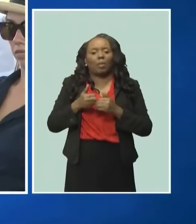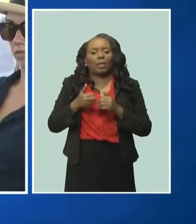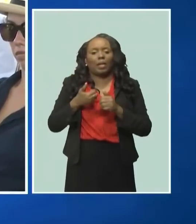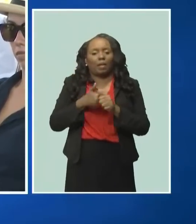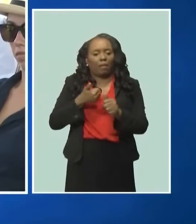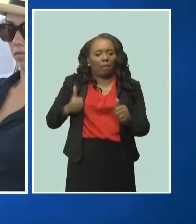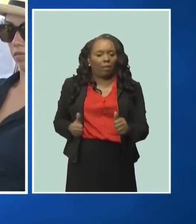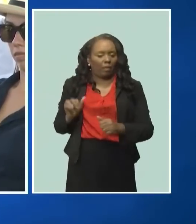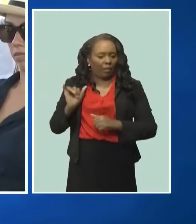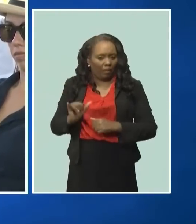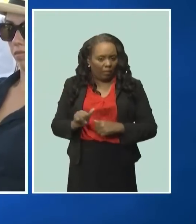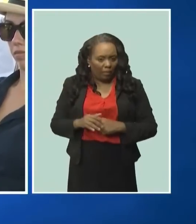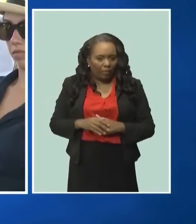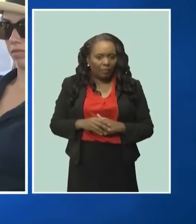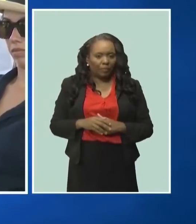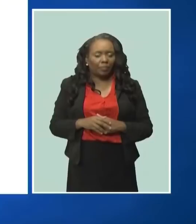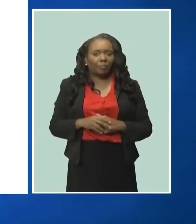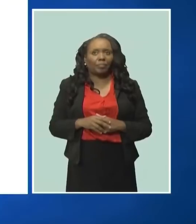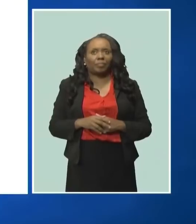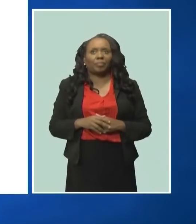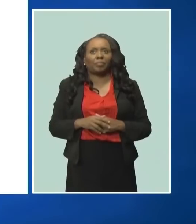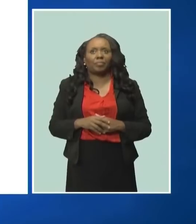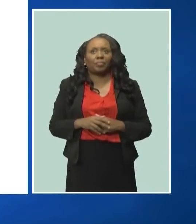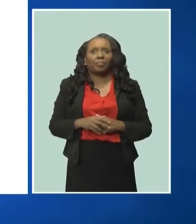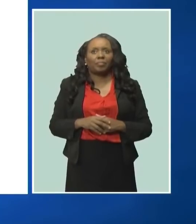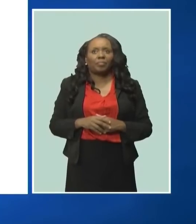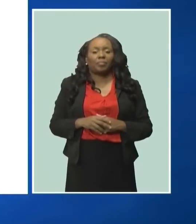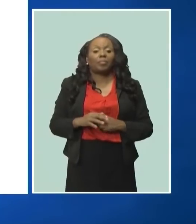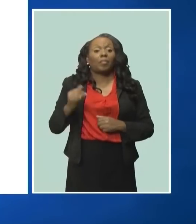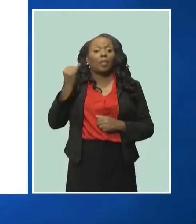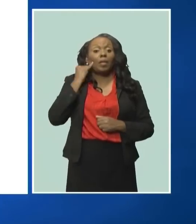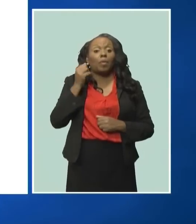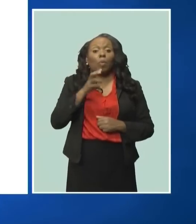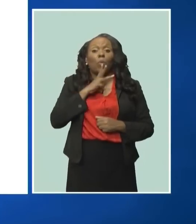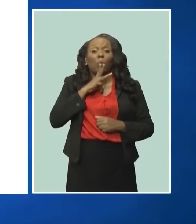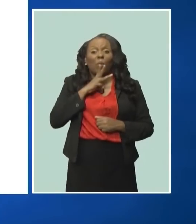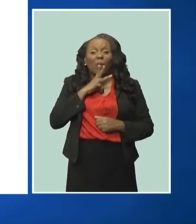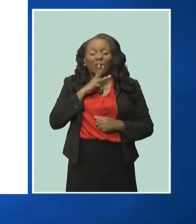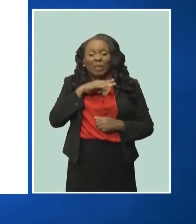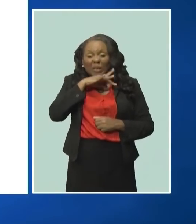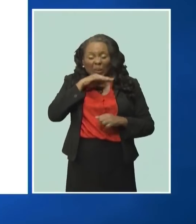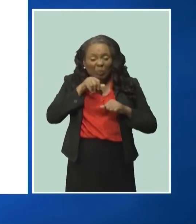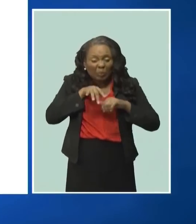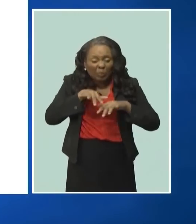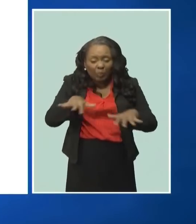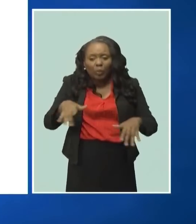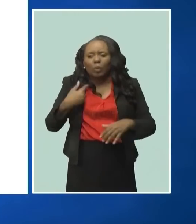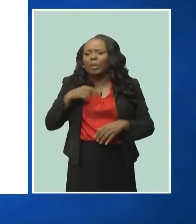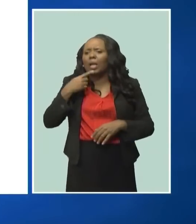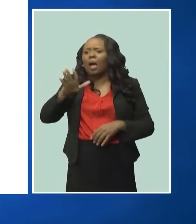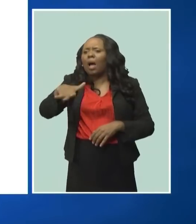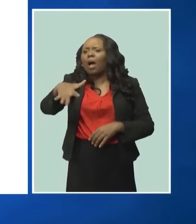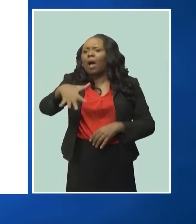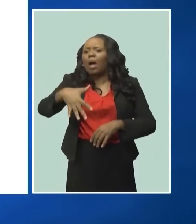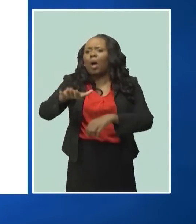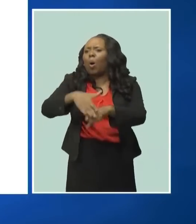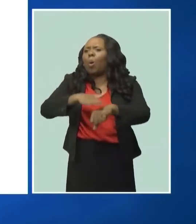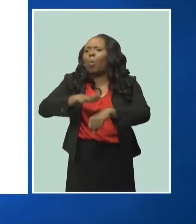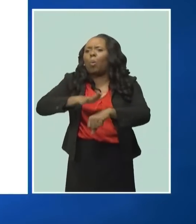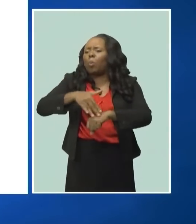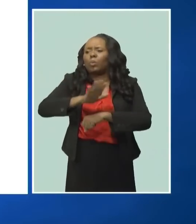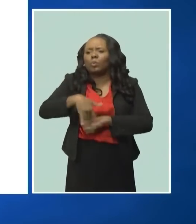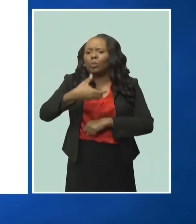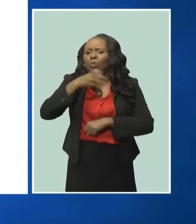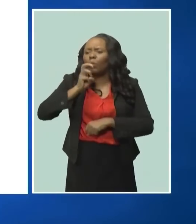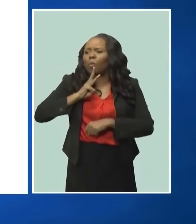crisis. If a water source was contaminated, we would warn them not to drink water from that source. We know